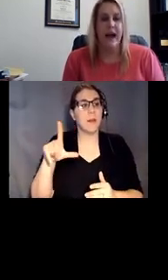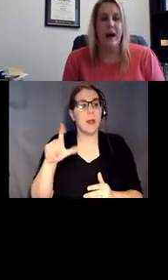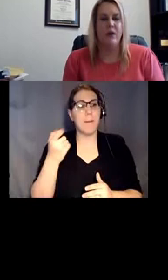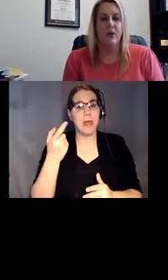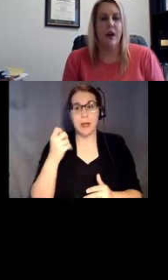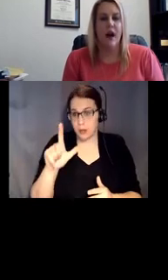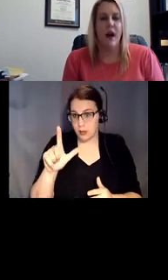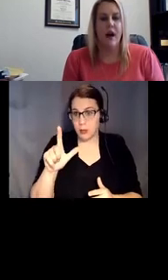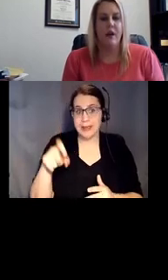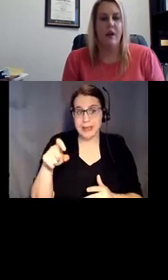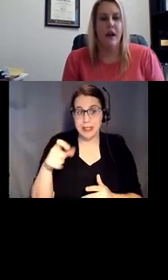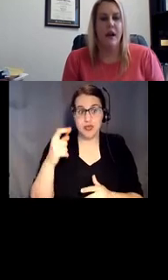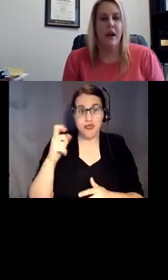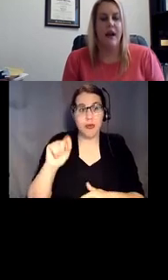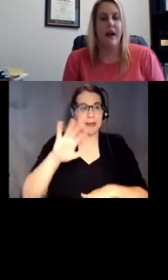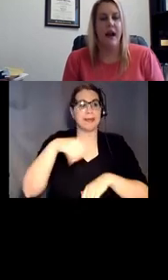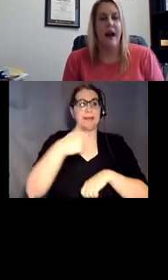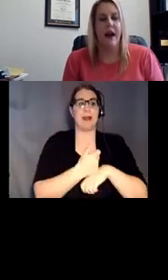and allowed,